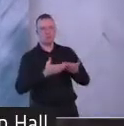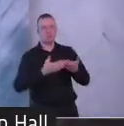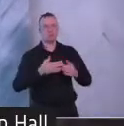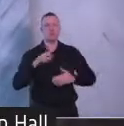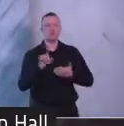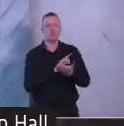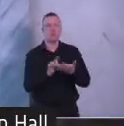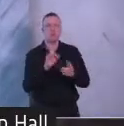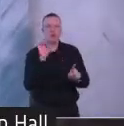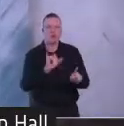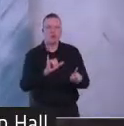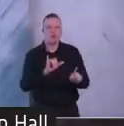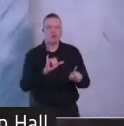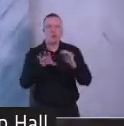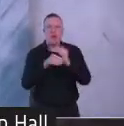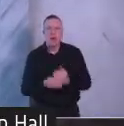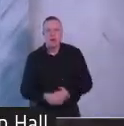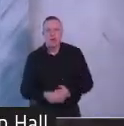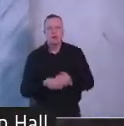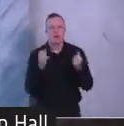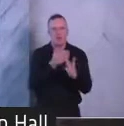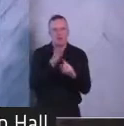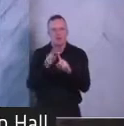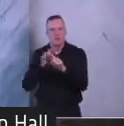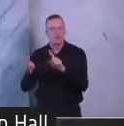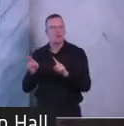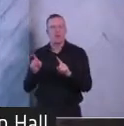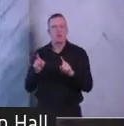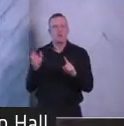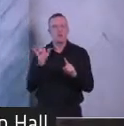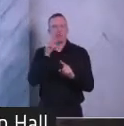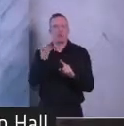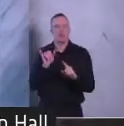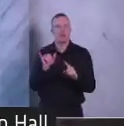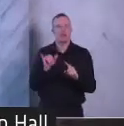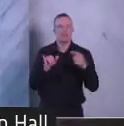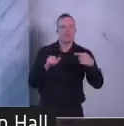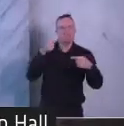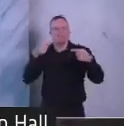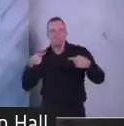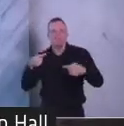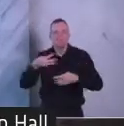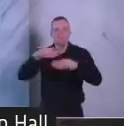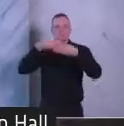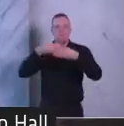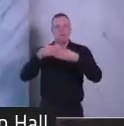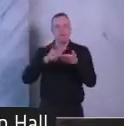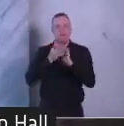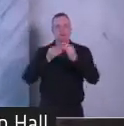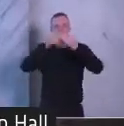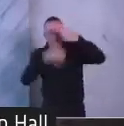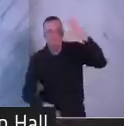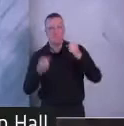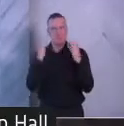discrimination isn't additive, it is multiplicative. And what I want to do is to fight for women's right to